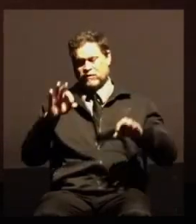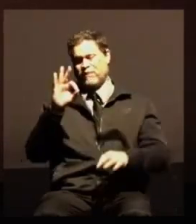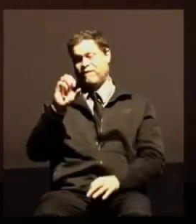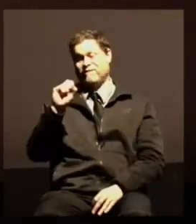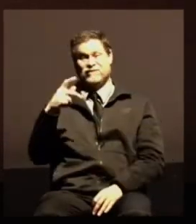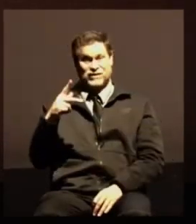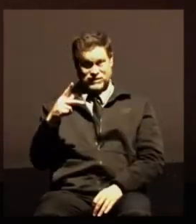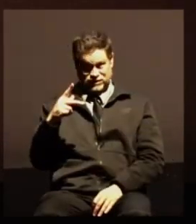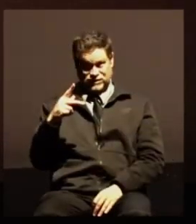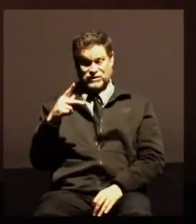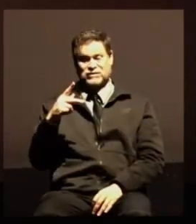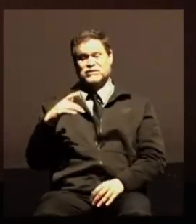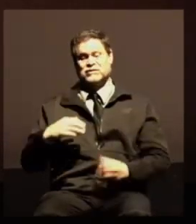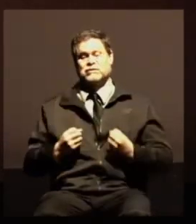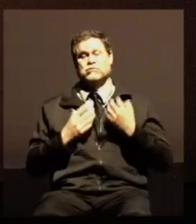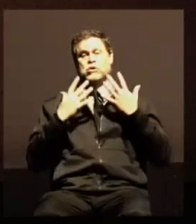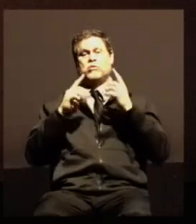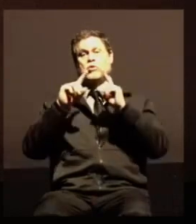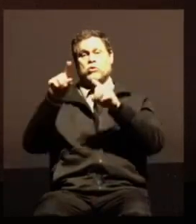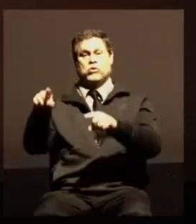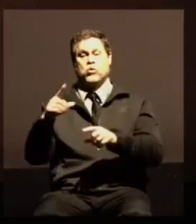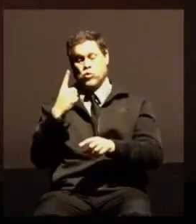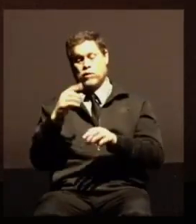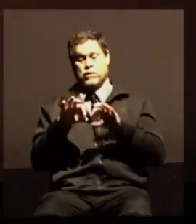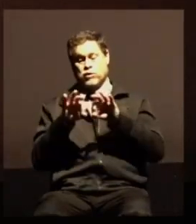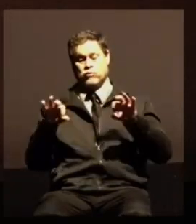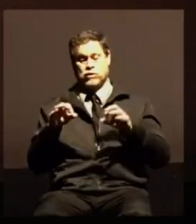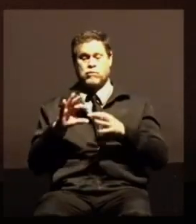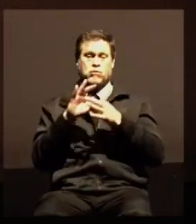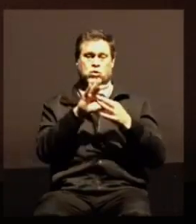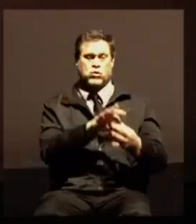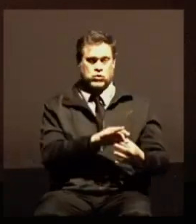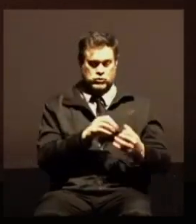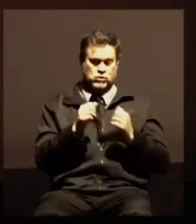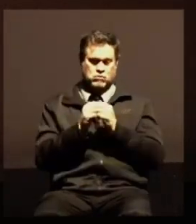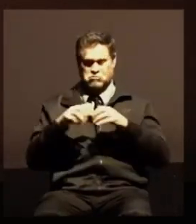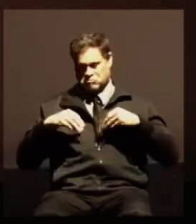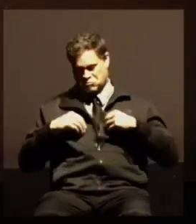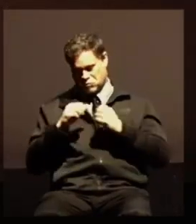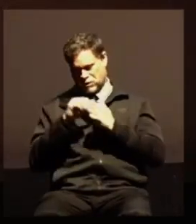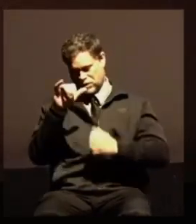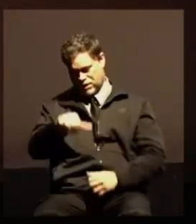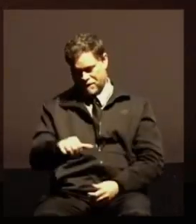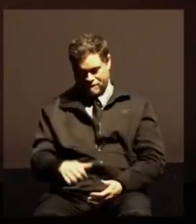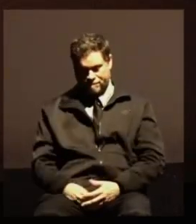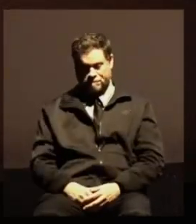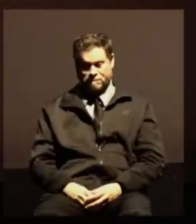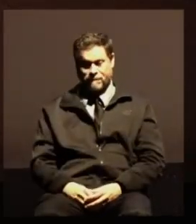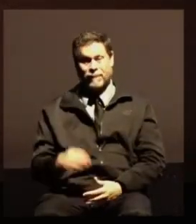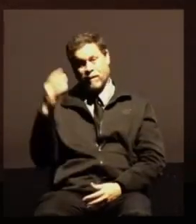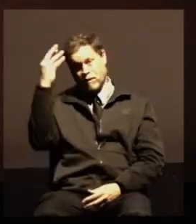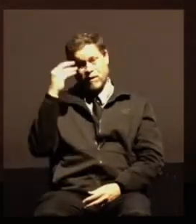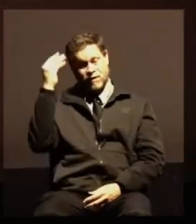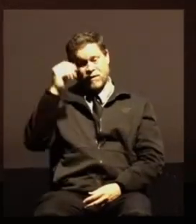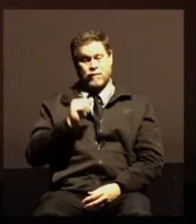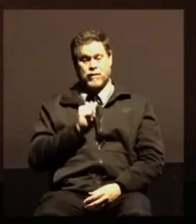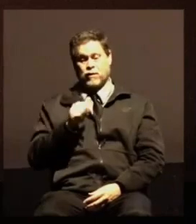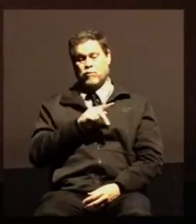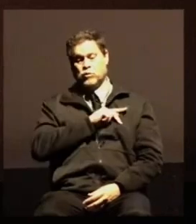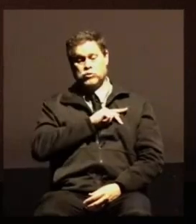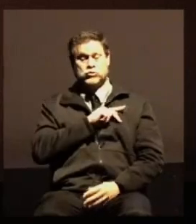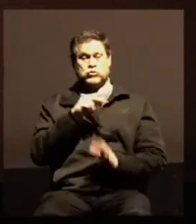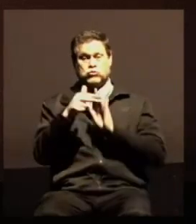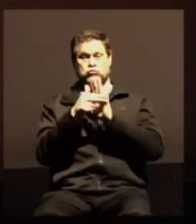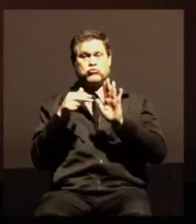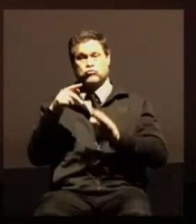to college, and I feel like one of my degrees is really belonging to her, so I'm okay with that. When I think about my personal brand, I think